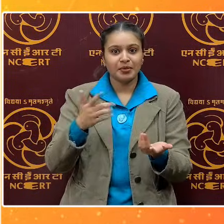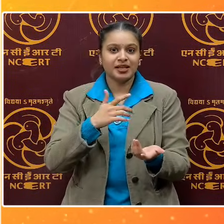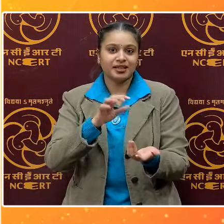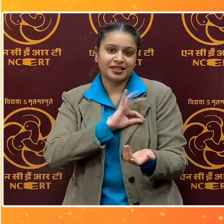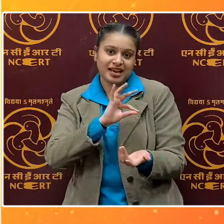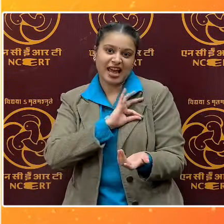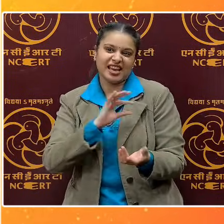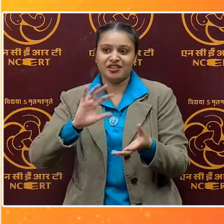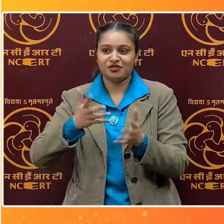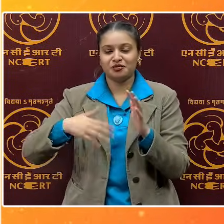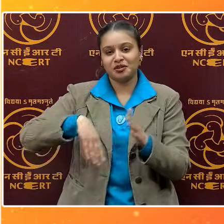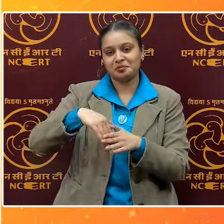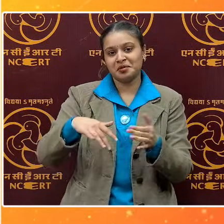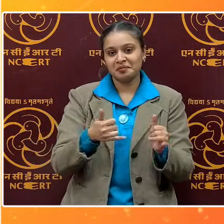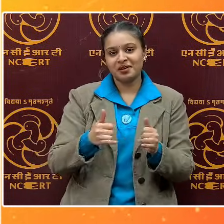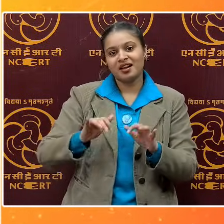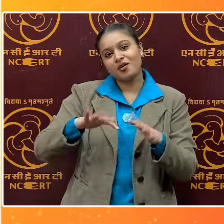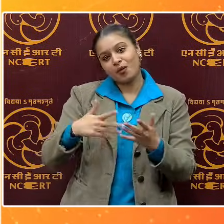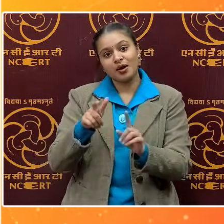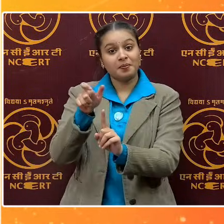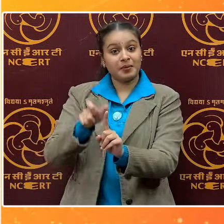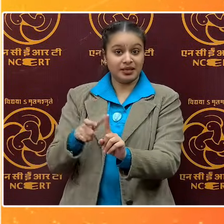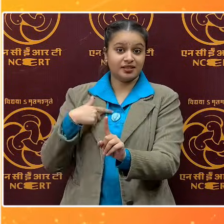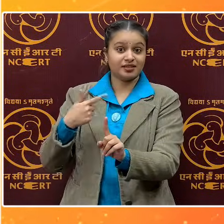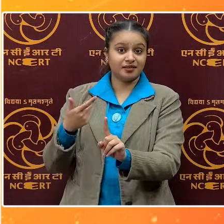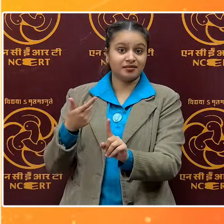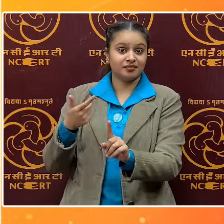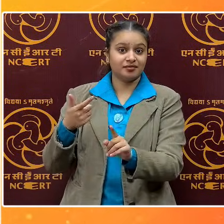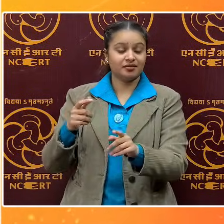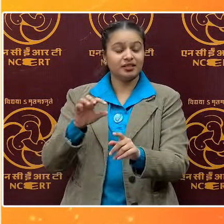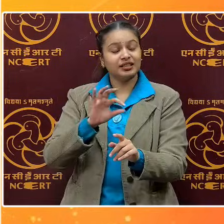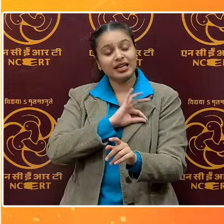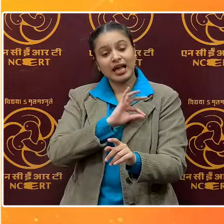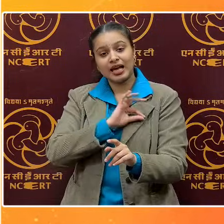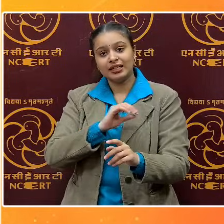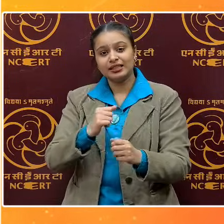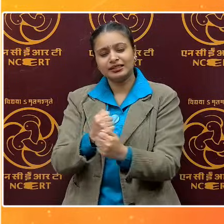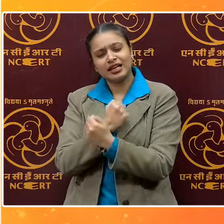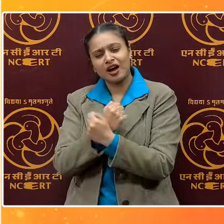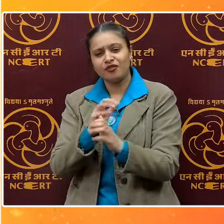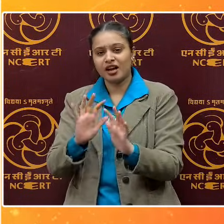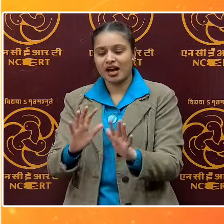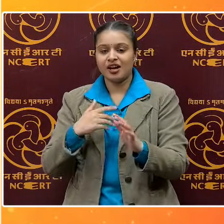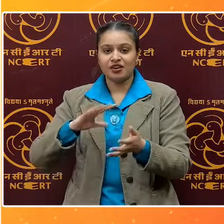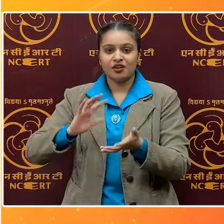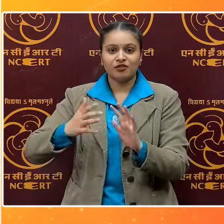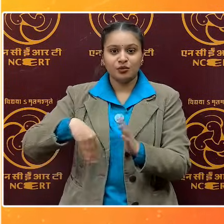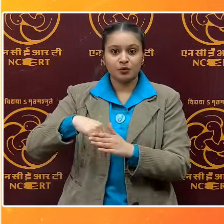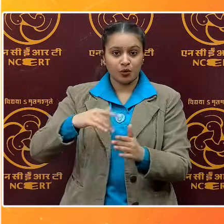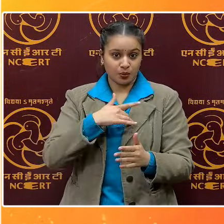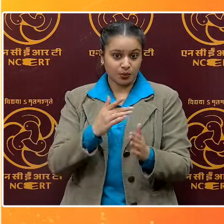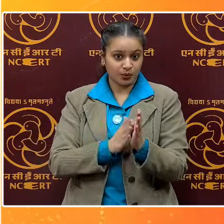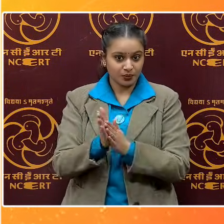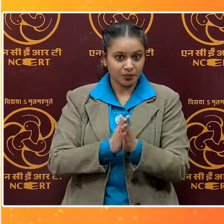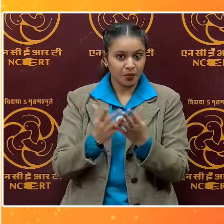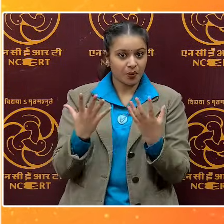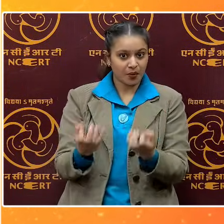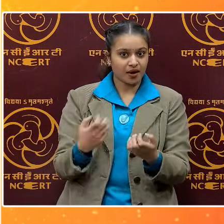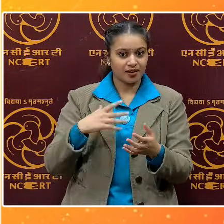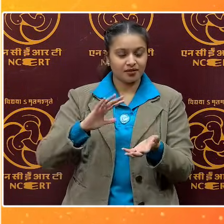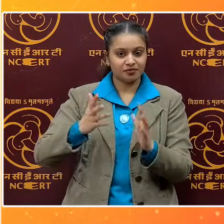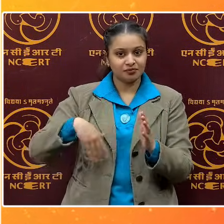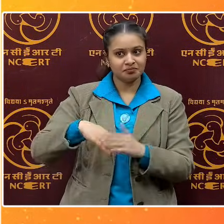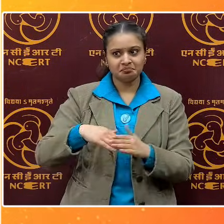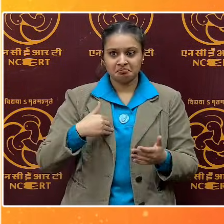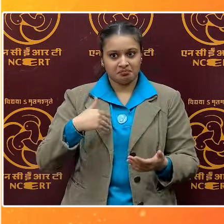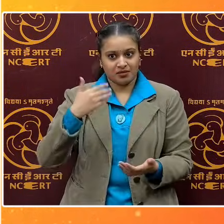football, or maybe he is a football player, or he loves, it's their hobby to play football. I never